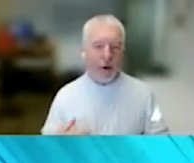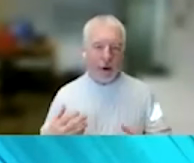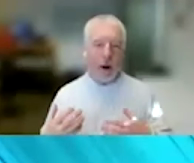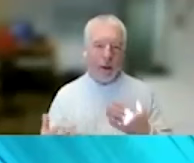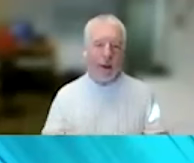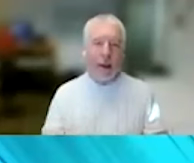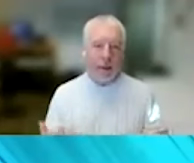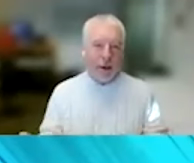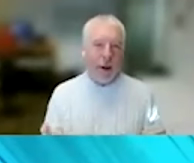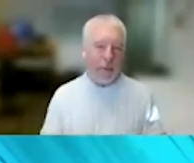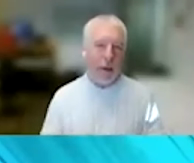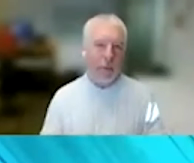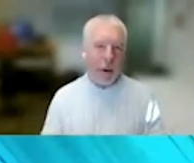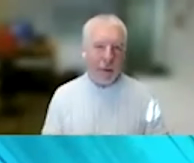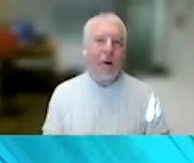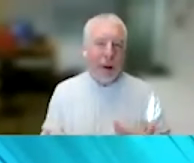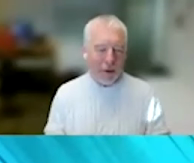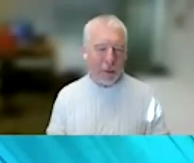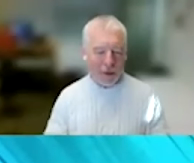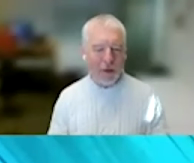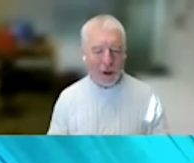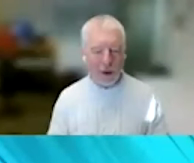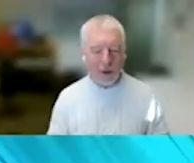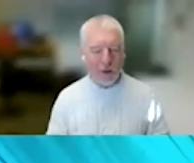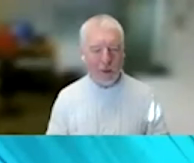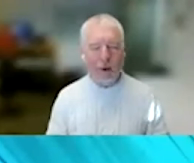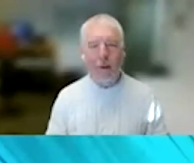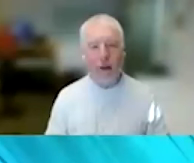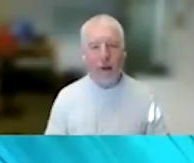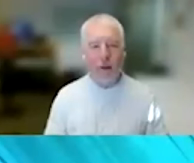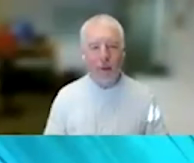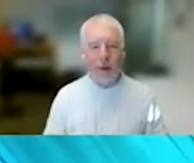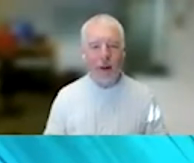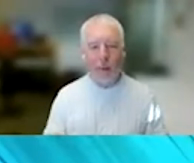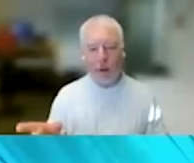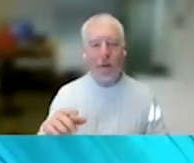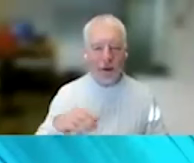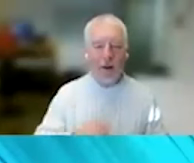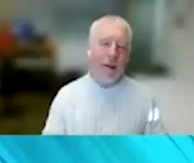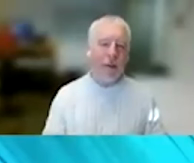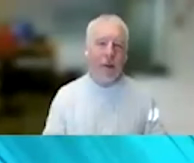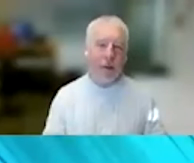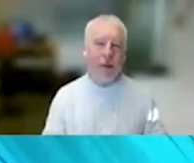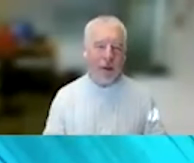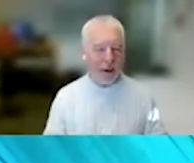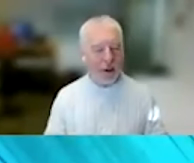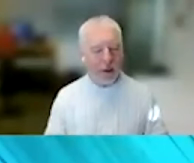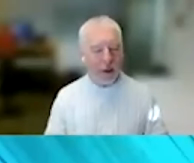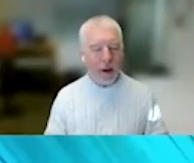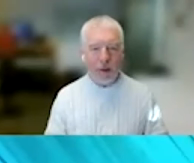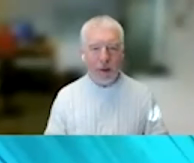these are the ideas that I'm coming from as I approach video in terms of increasing accessibility. And I'll be referring to